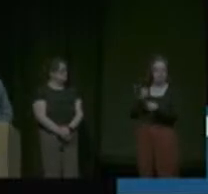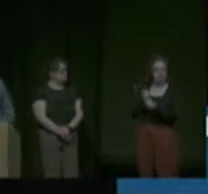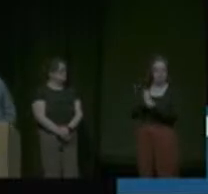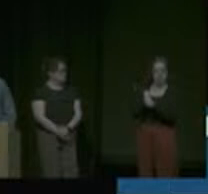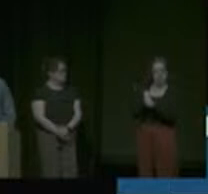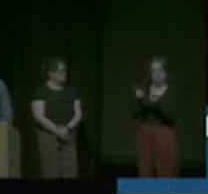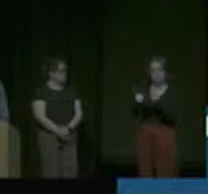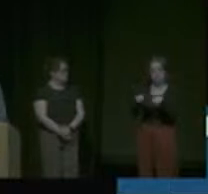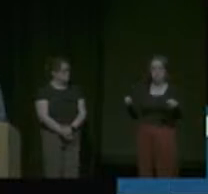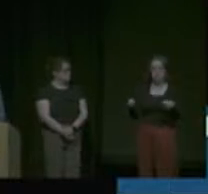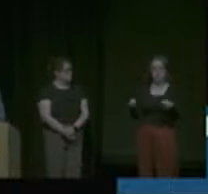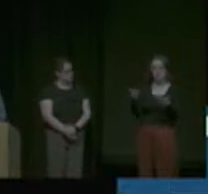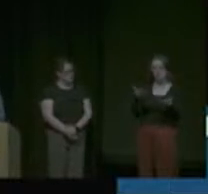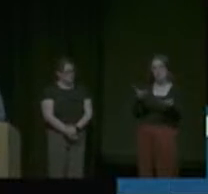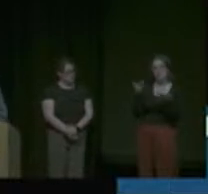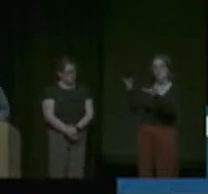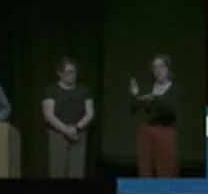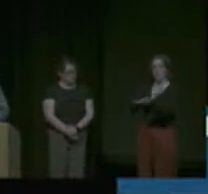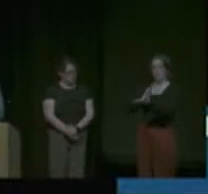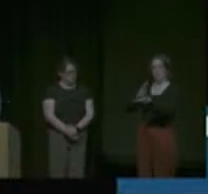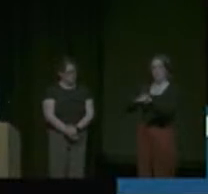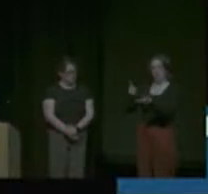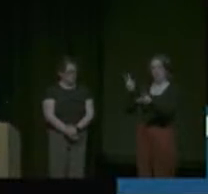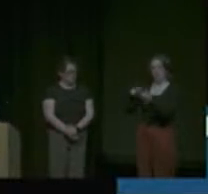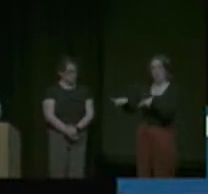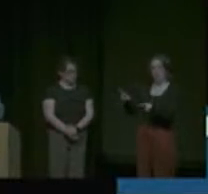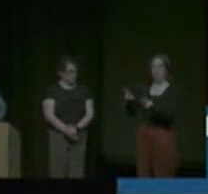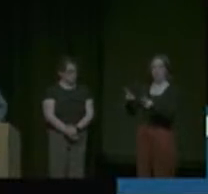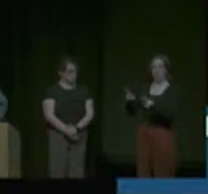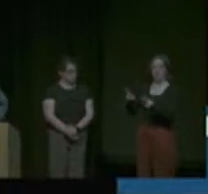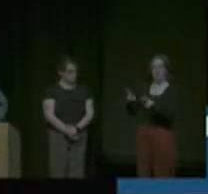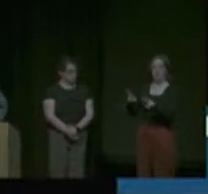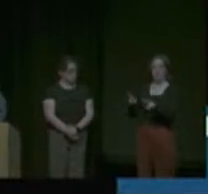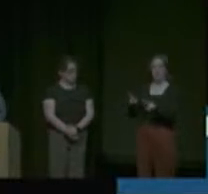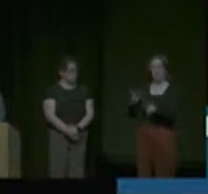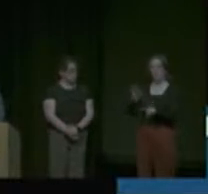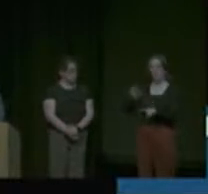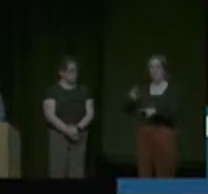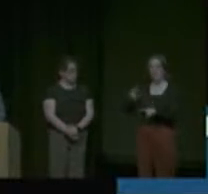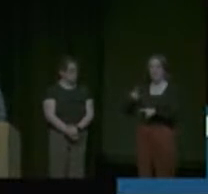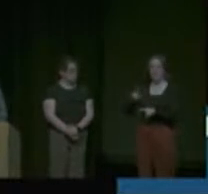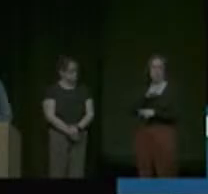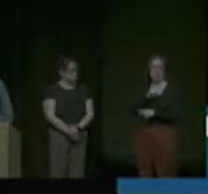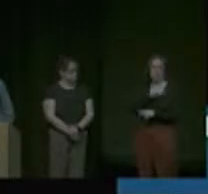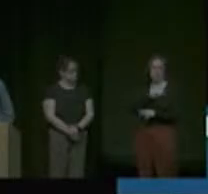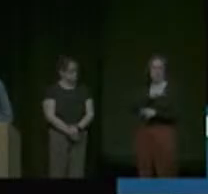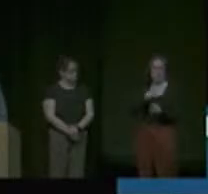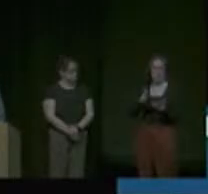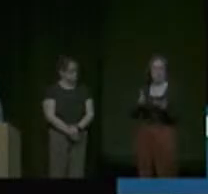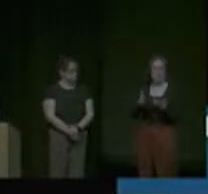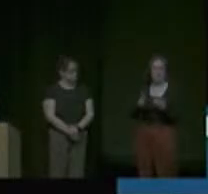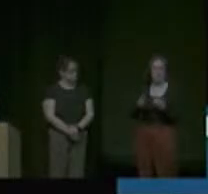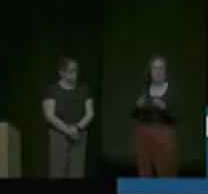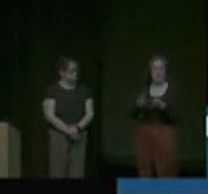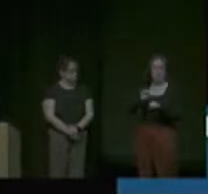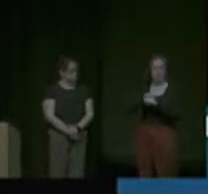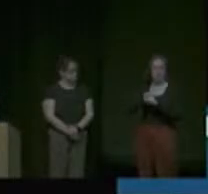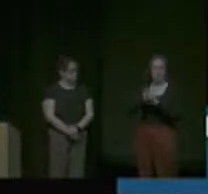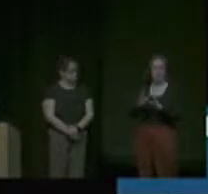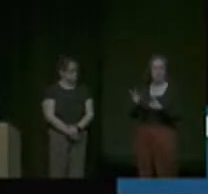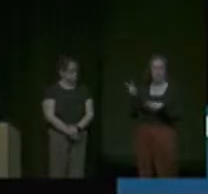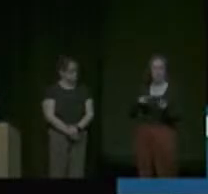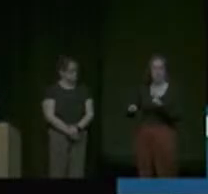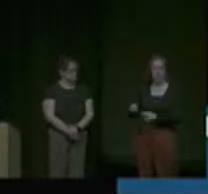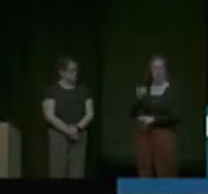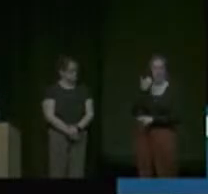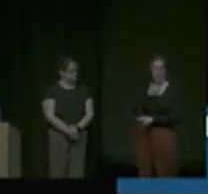and they review it. So we take that and we review it with our field personnel and our management. So it's something we do on a